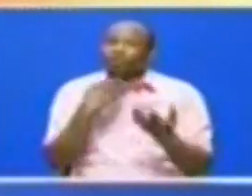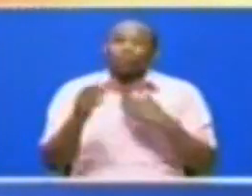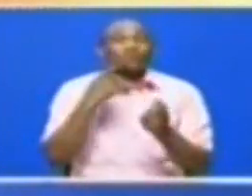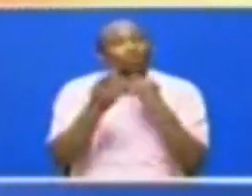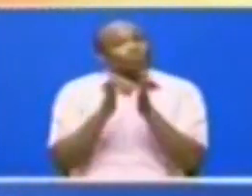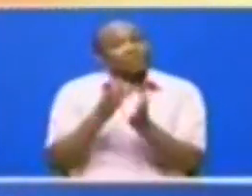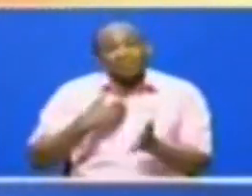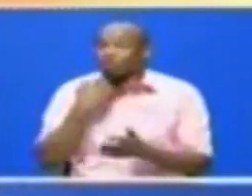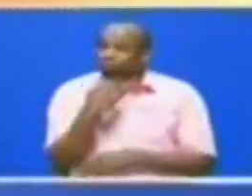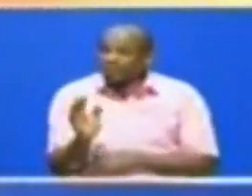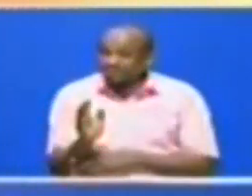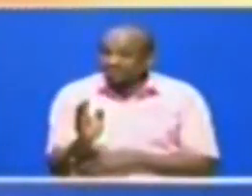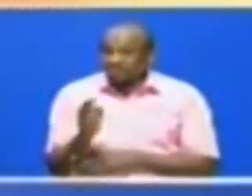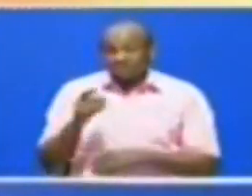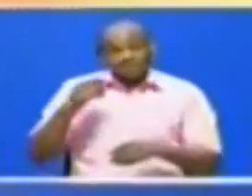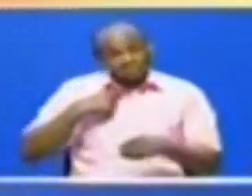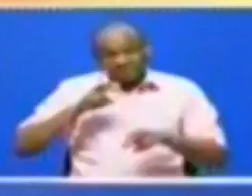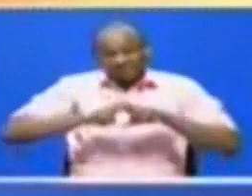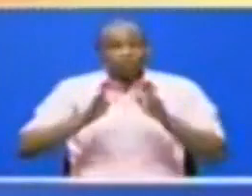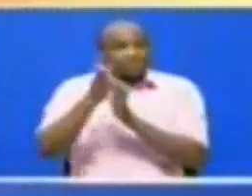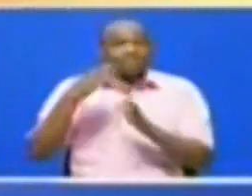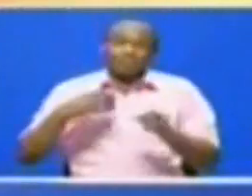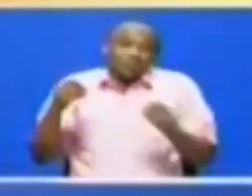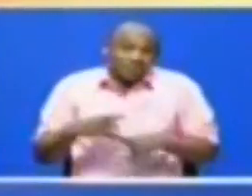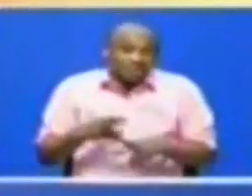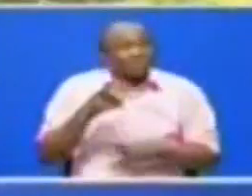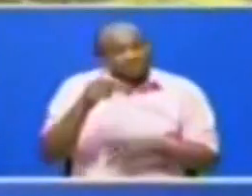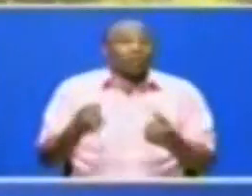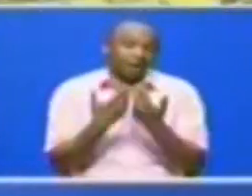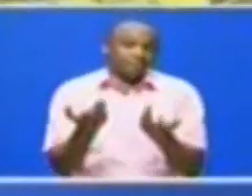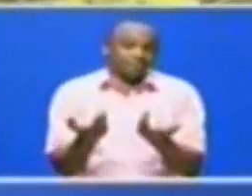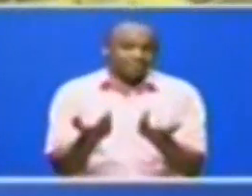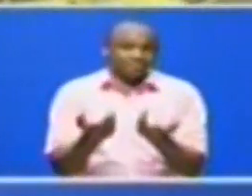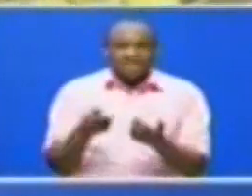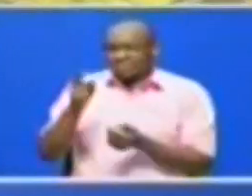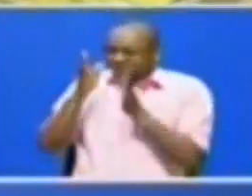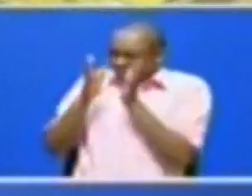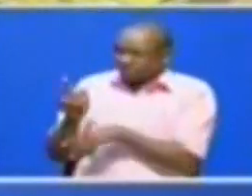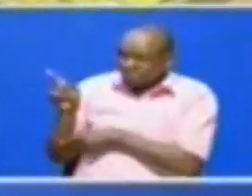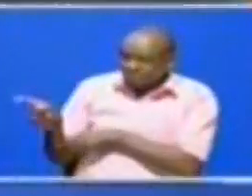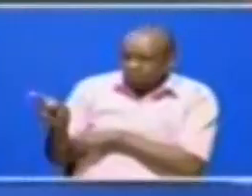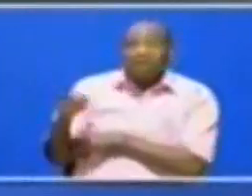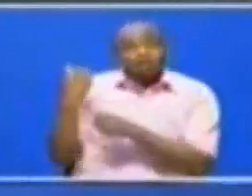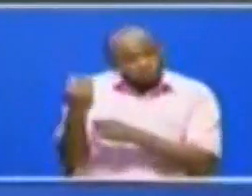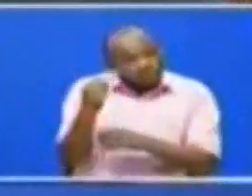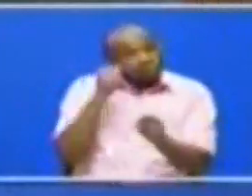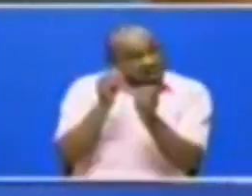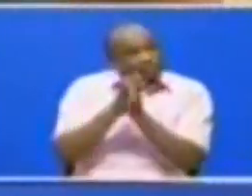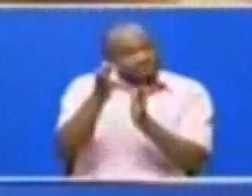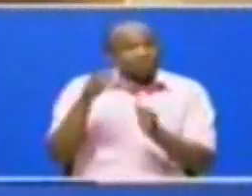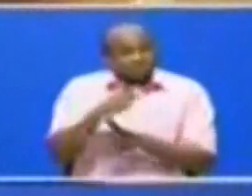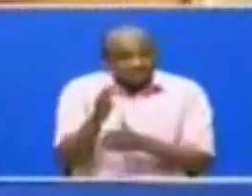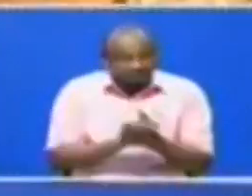mimi, hataki nikae karibu nao. Sasa kitu kama hiyo. Elijah has had a chance of bringing his children to work with him,